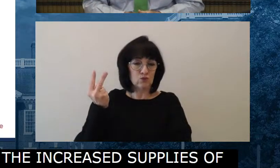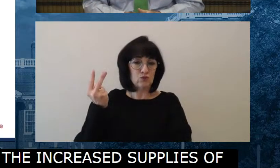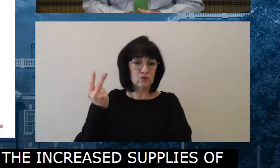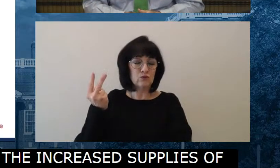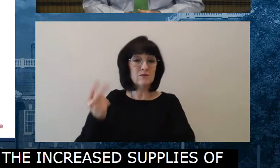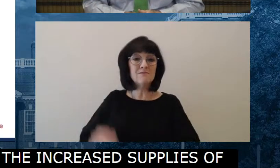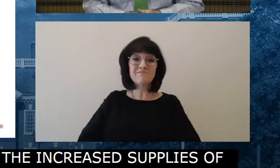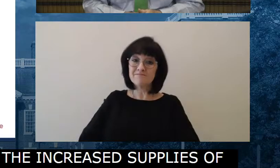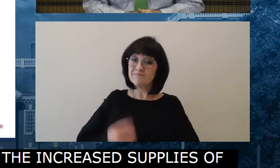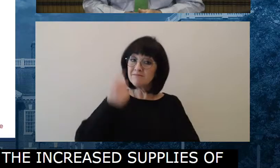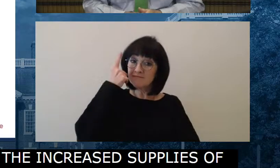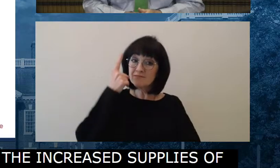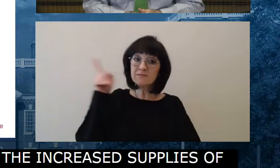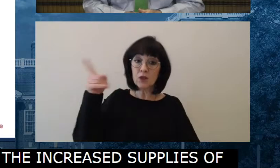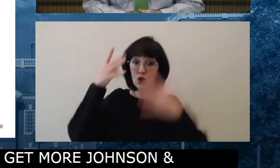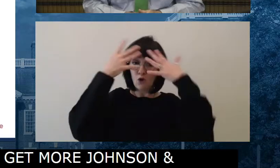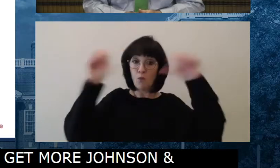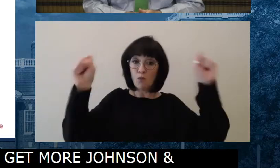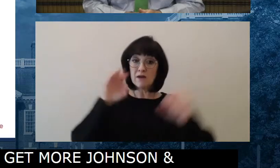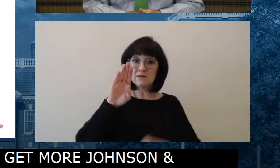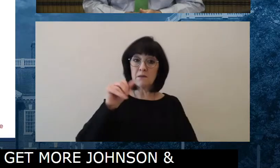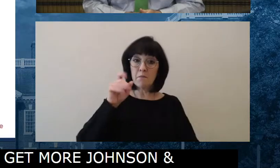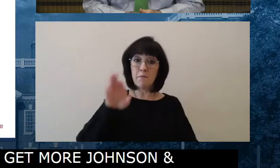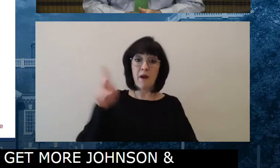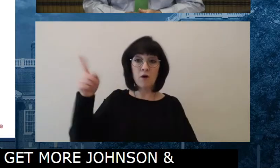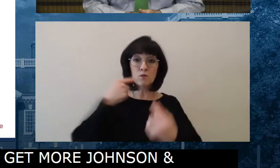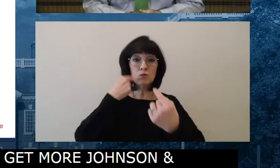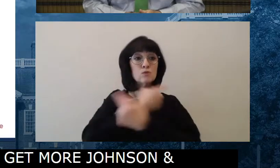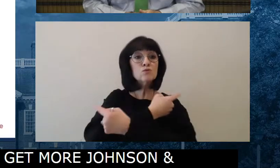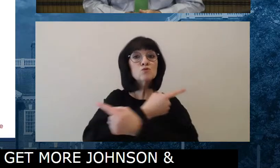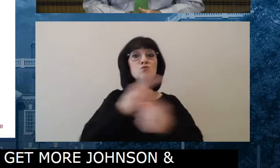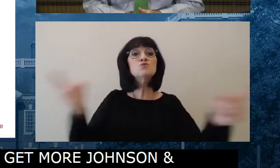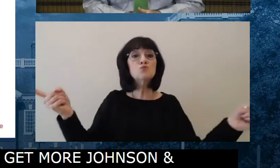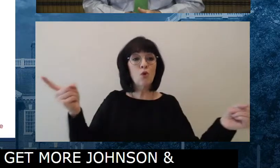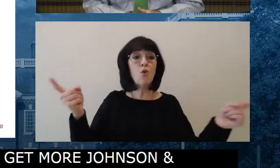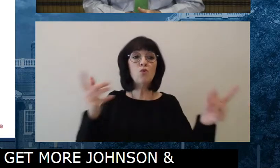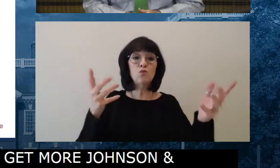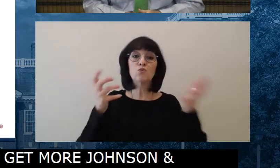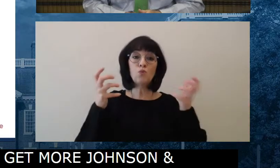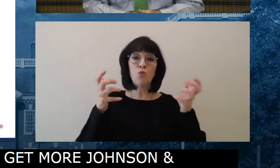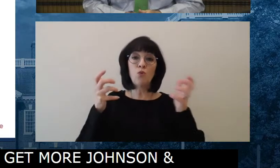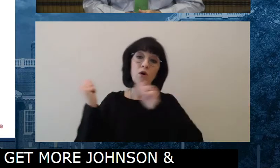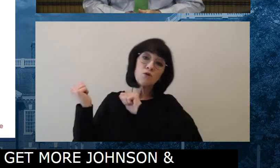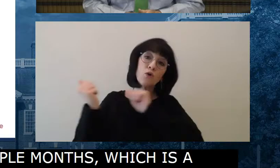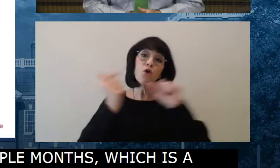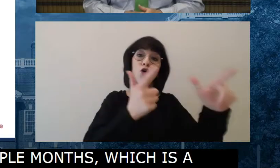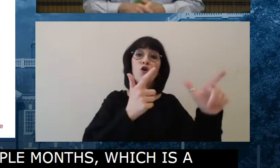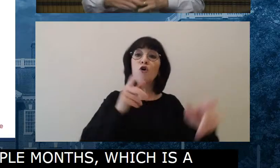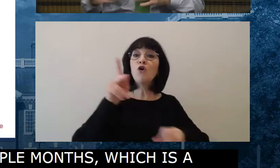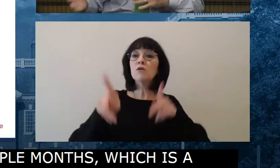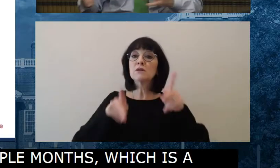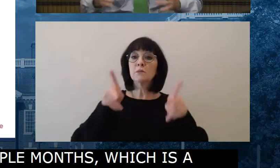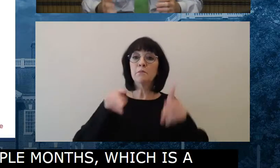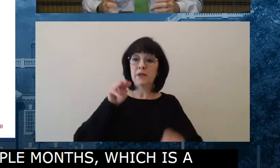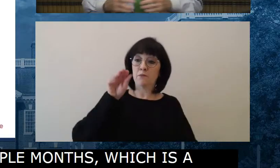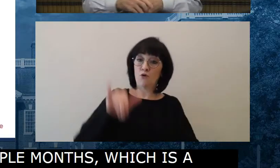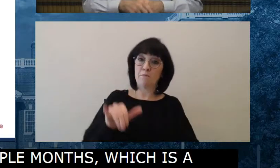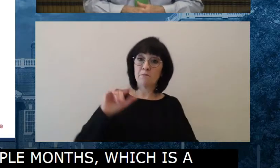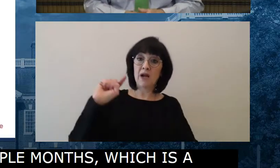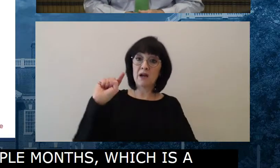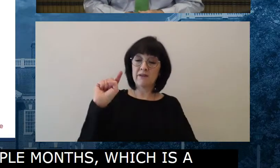President Biden, has put out there the directive to move to an